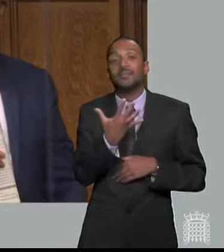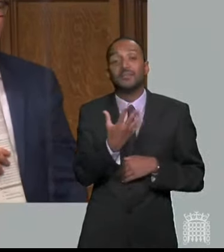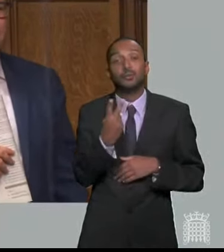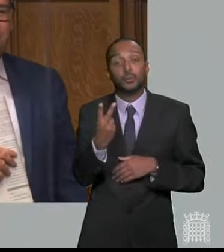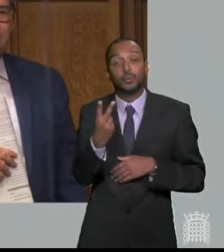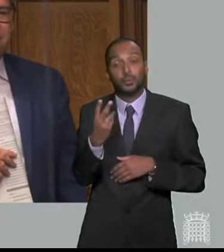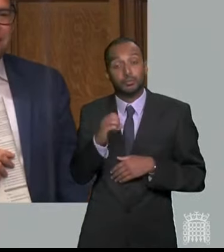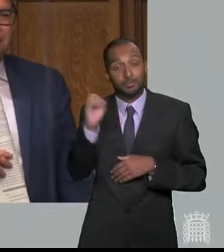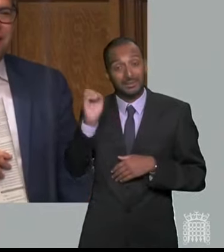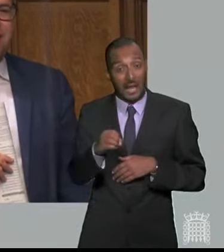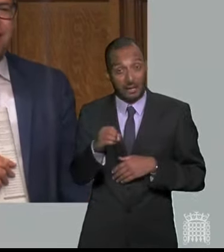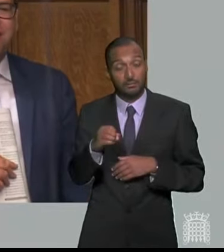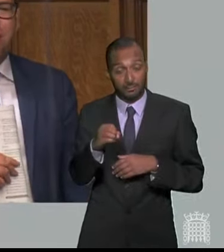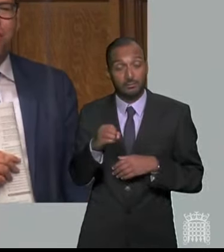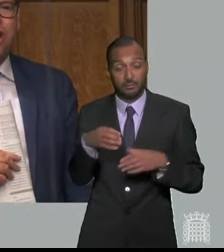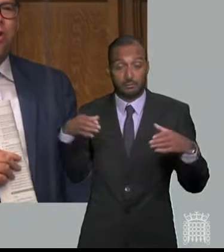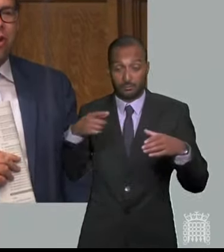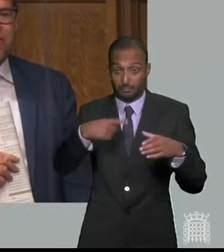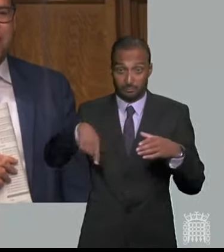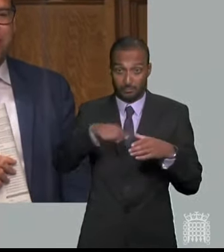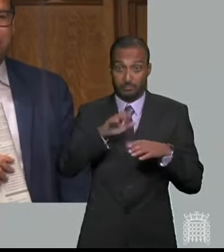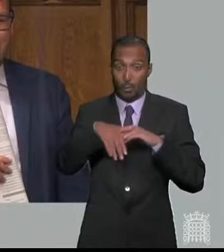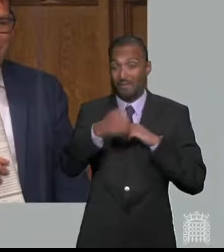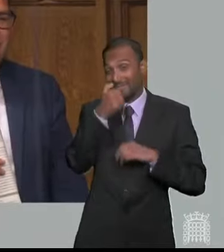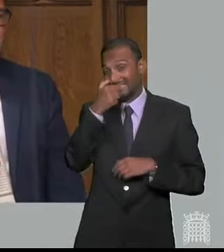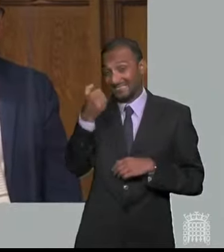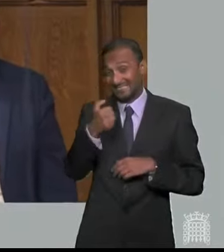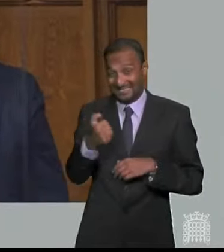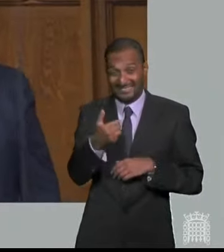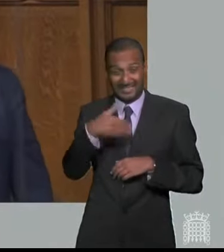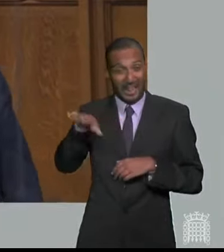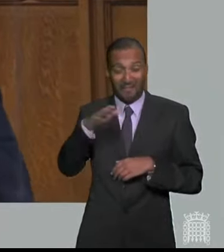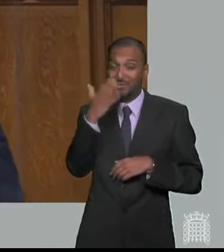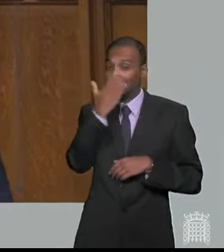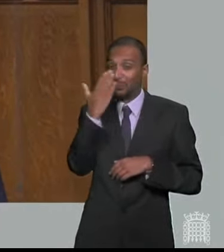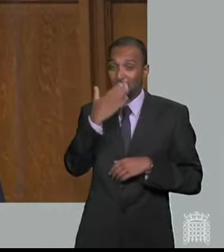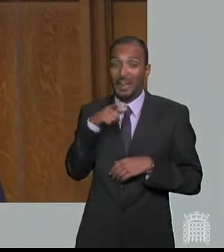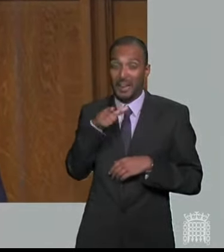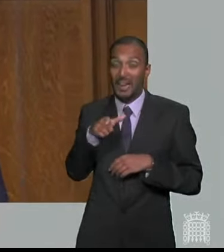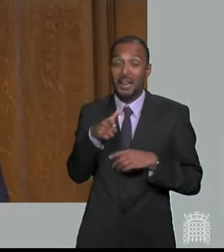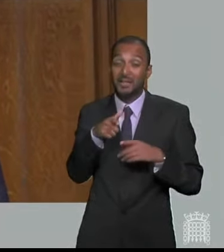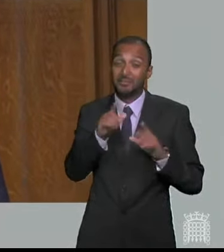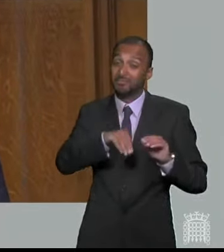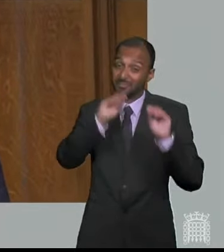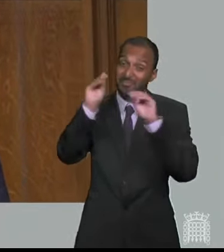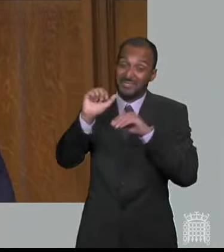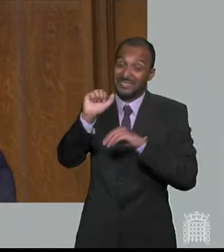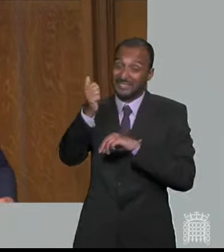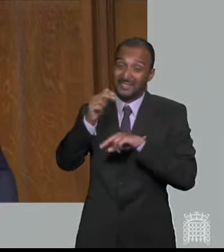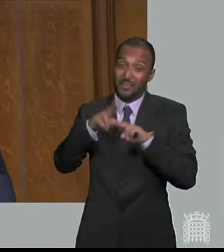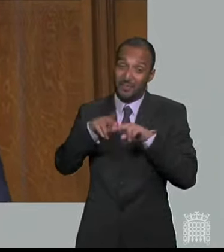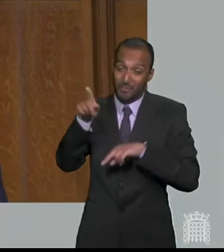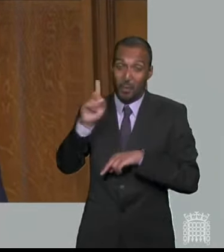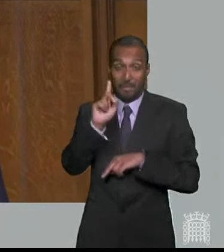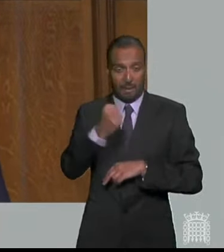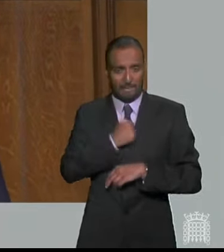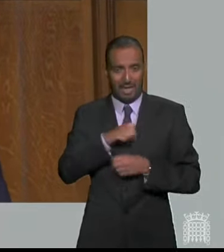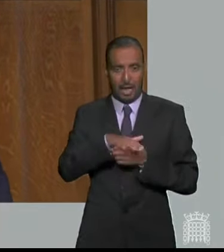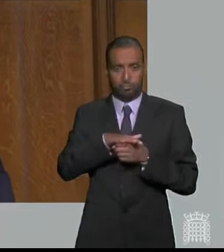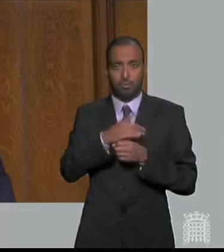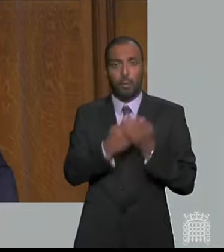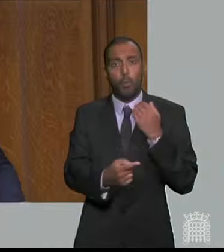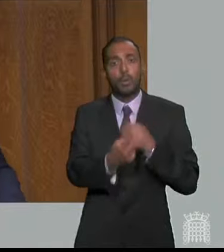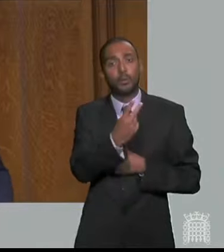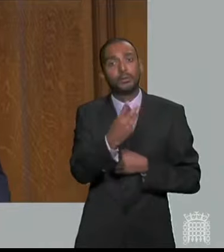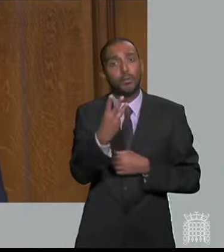52% of school leavers at 16 years old across the country go on to a sixth form, but in Bolsover it's 23%,